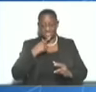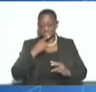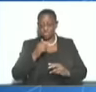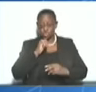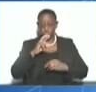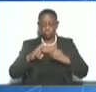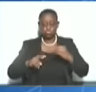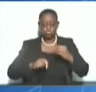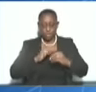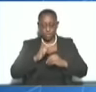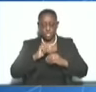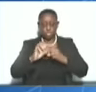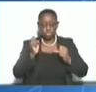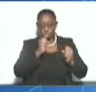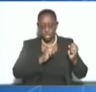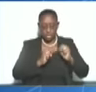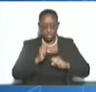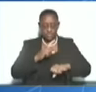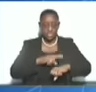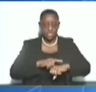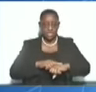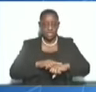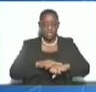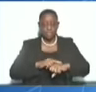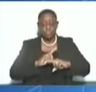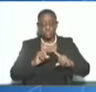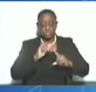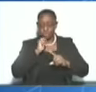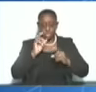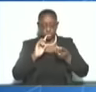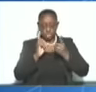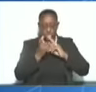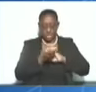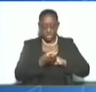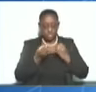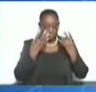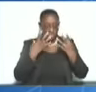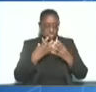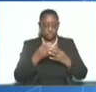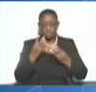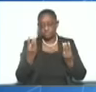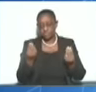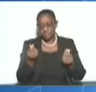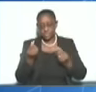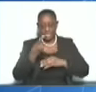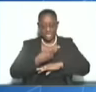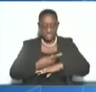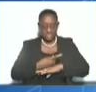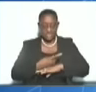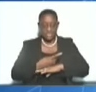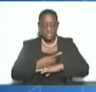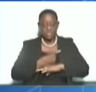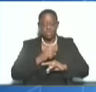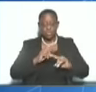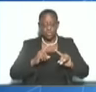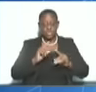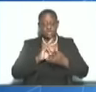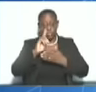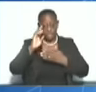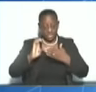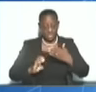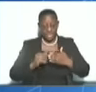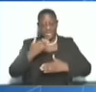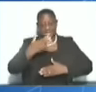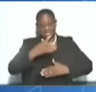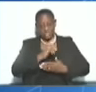storm status at 40 miles per hour, and we don't anticipate much change in those intensity over the next several days. Save for once we get into the weekend and the early